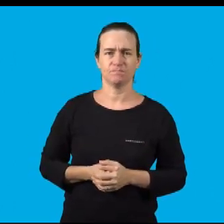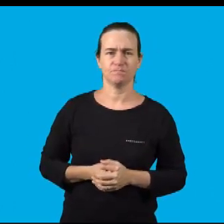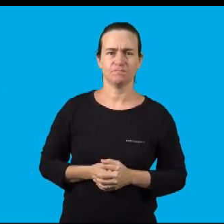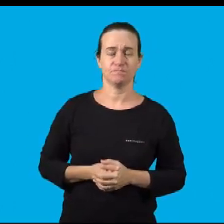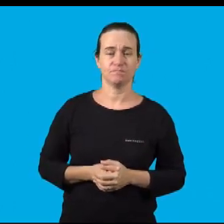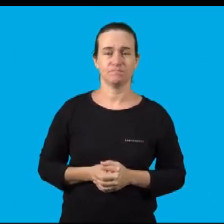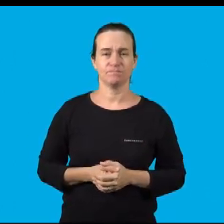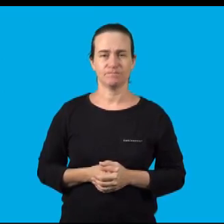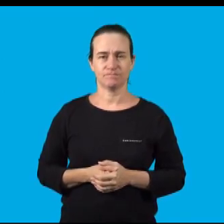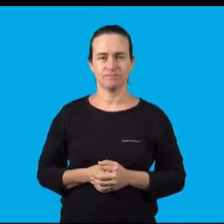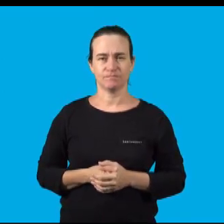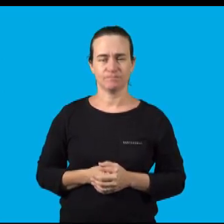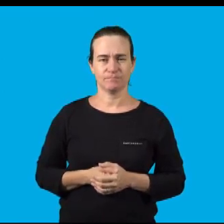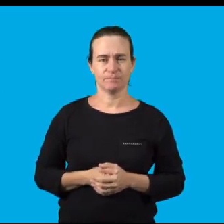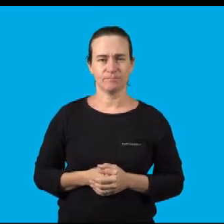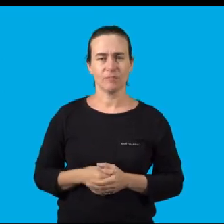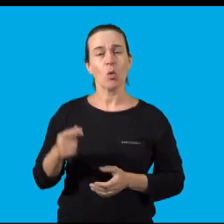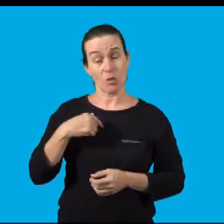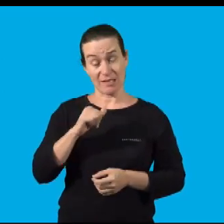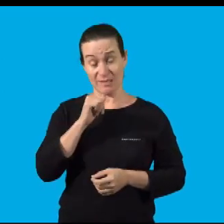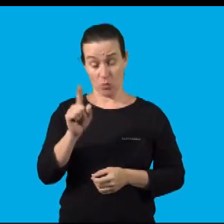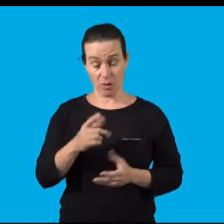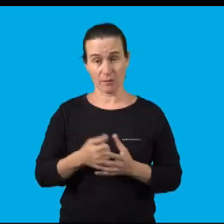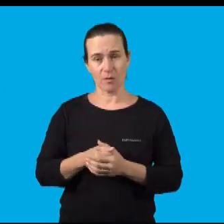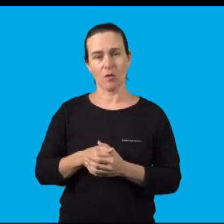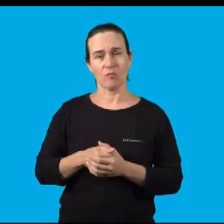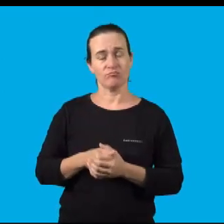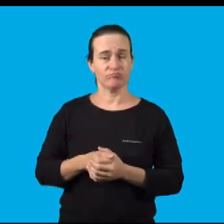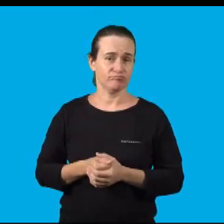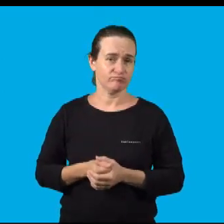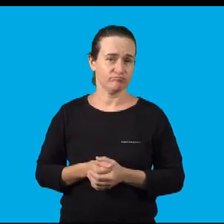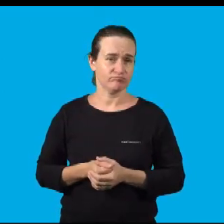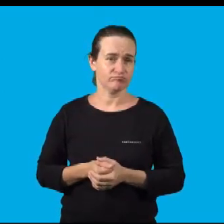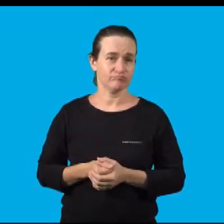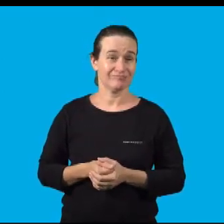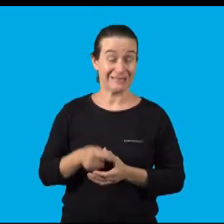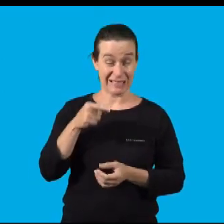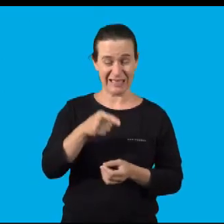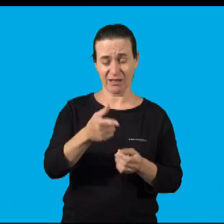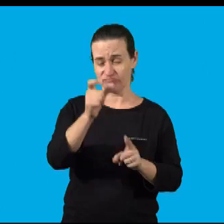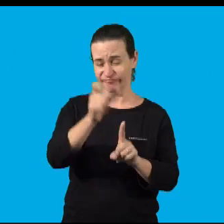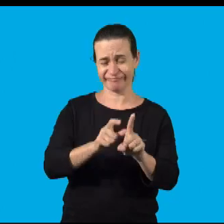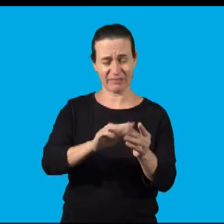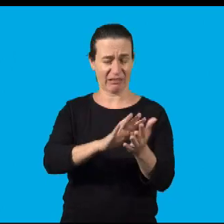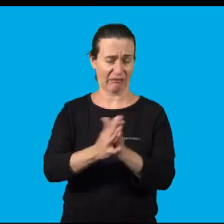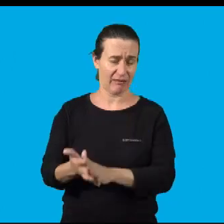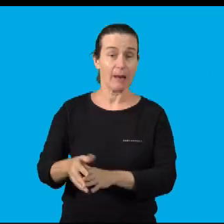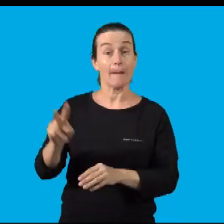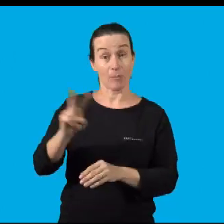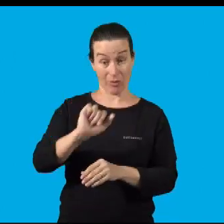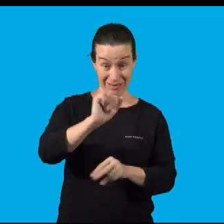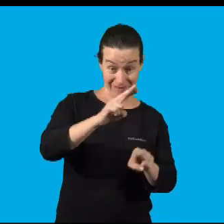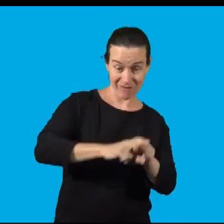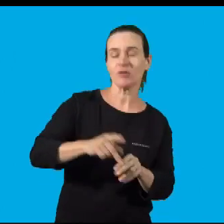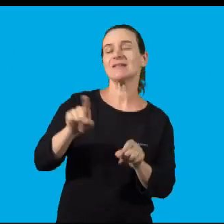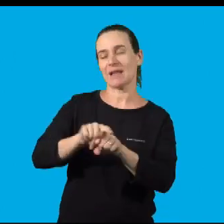weakness within himself and not by external factors. We are saying that his demise is not